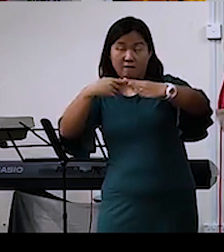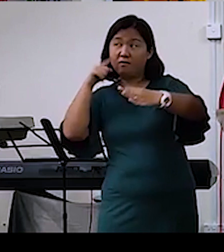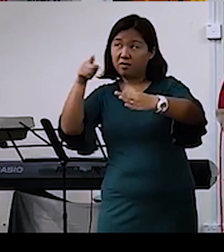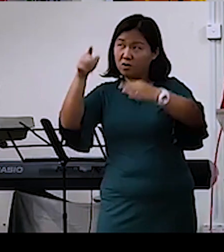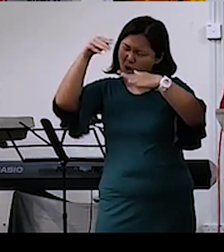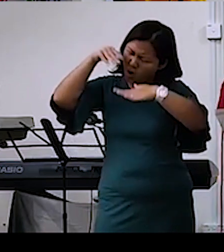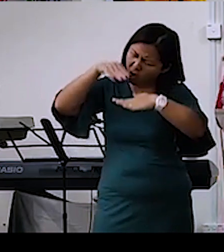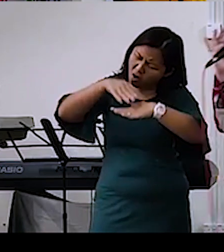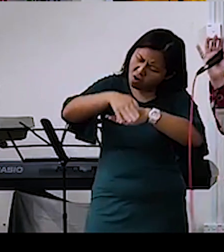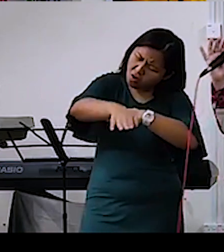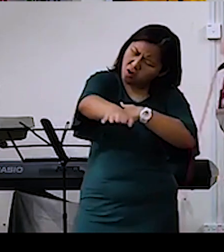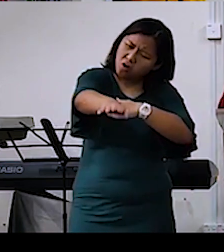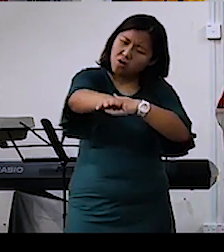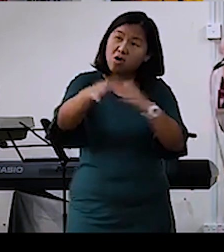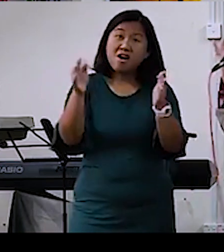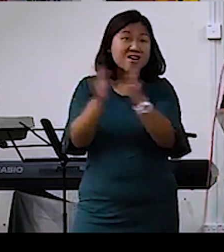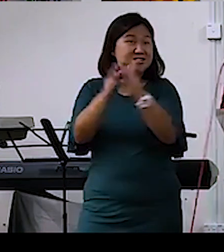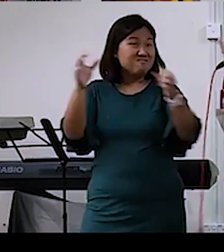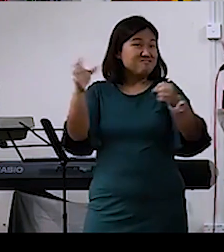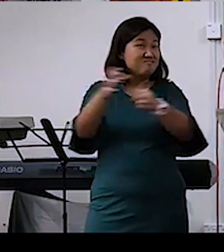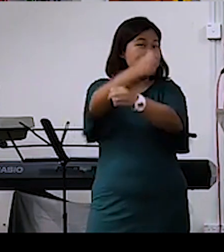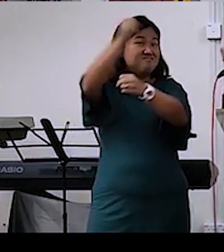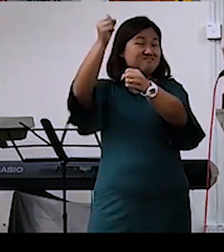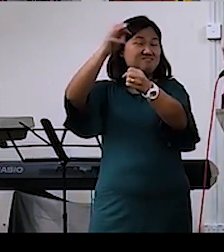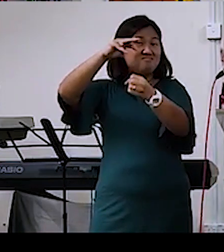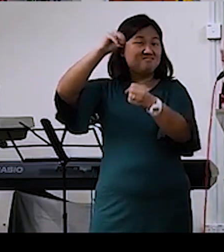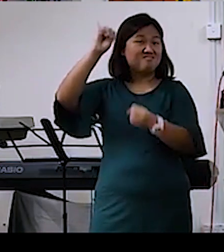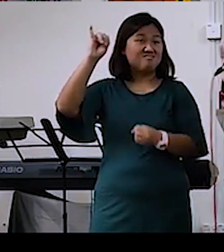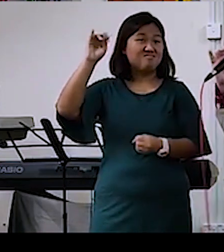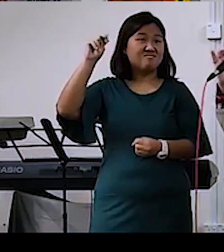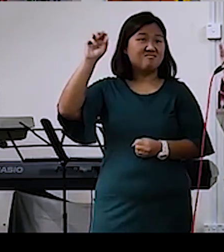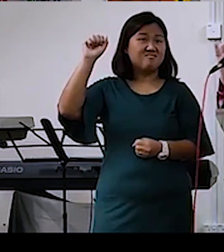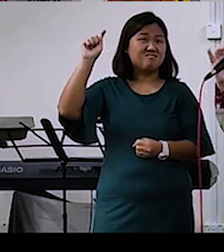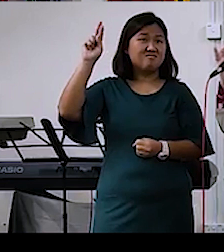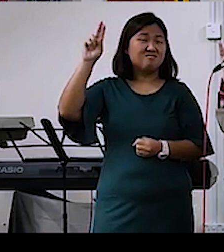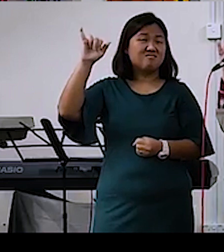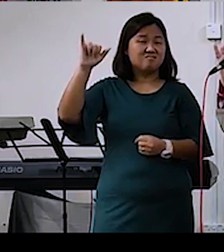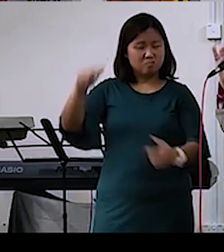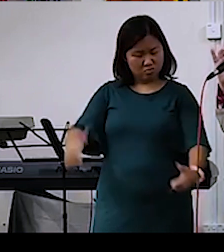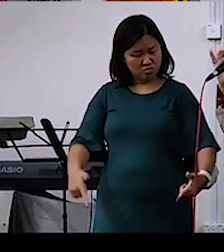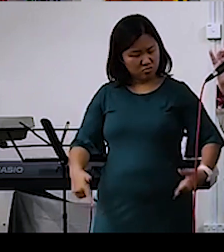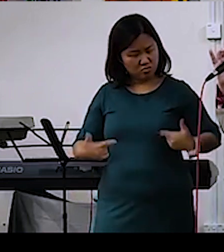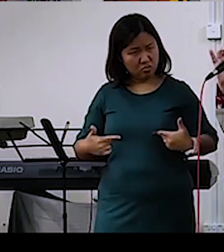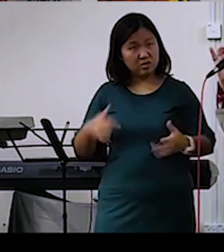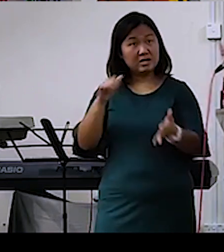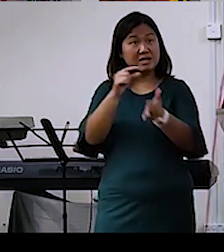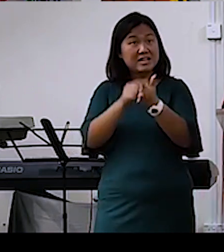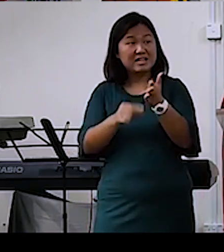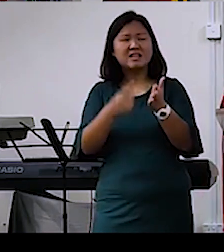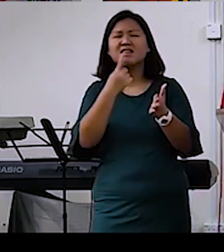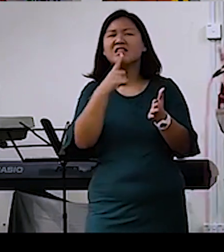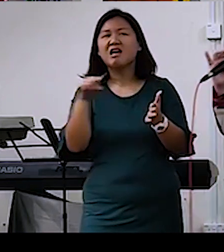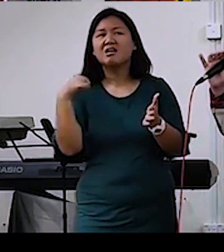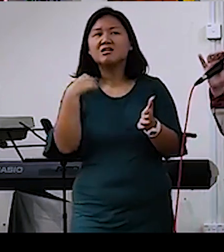into a successful ministry life, now these verses are talking, telling us what we need to do, how